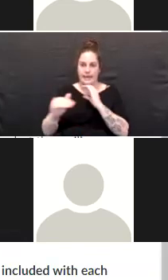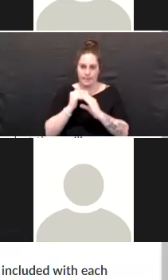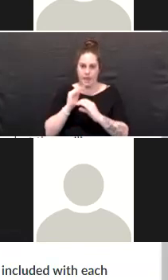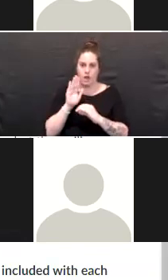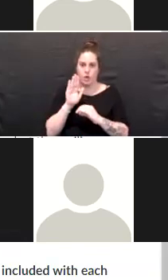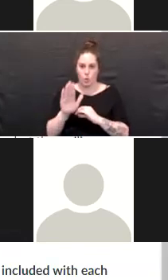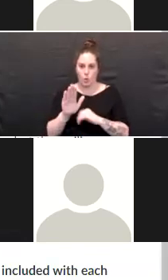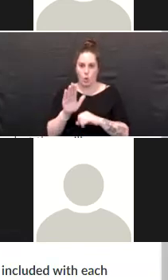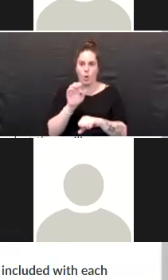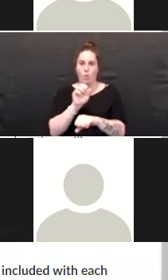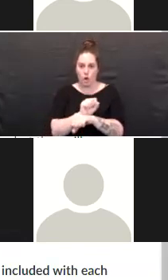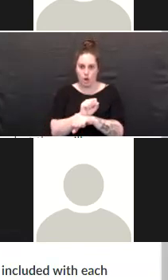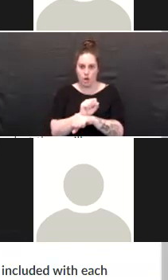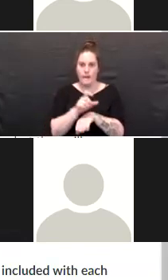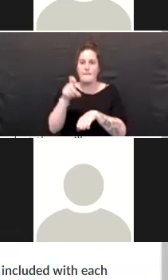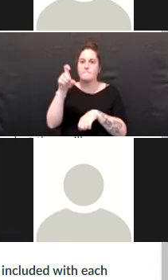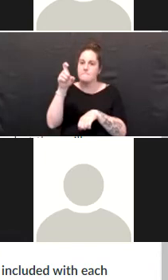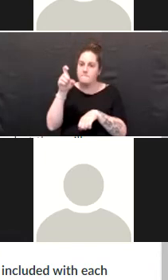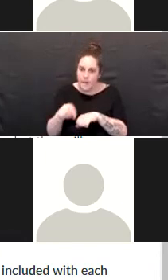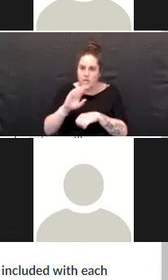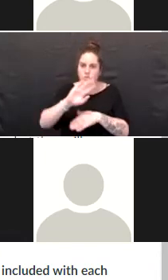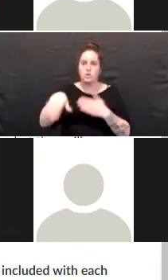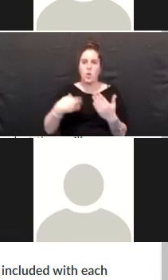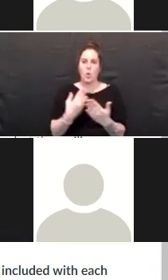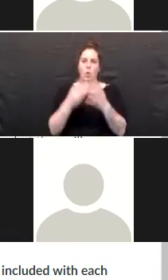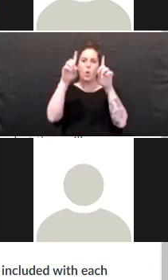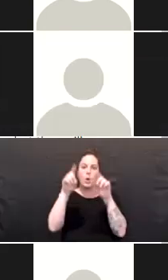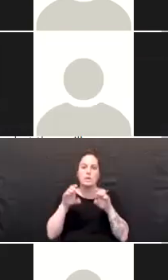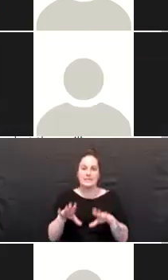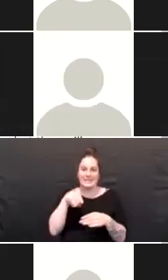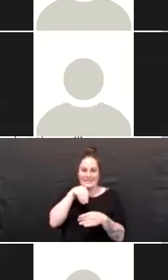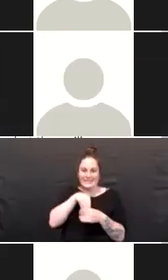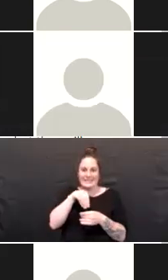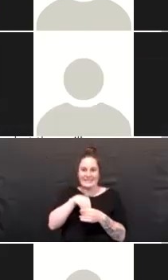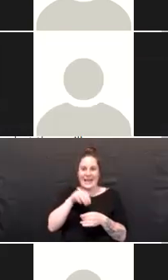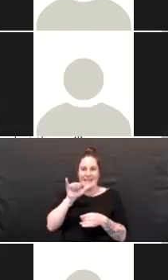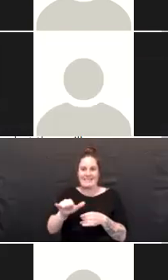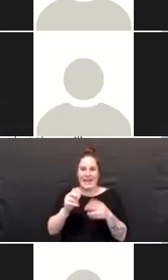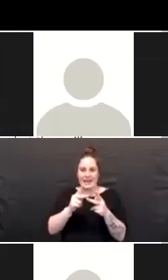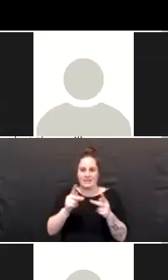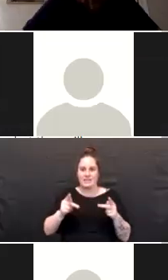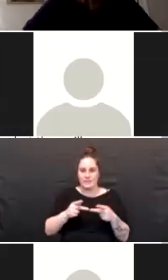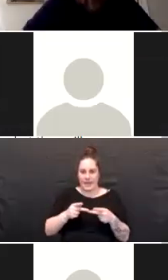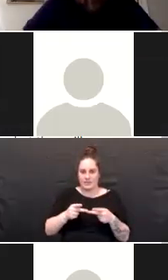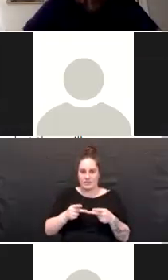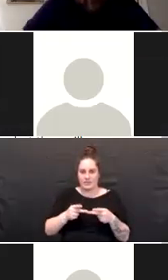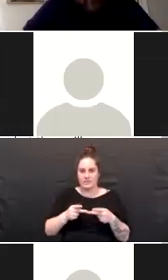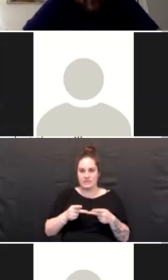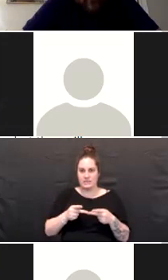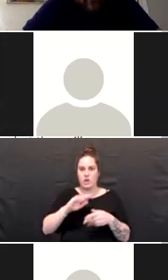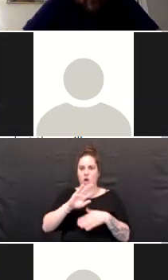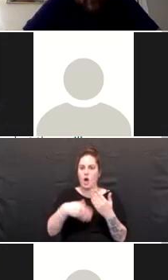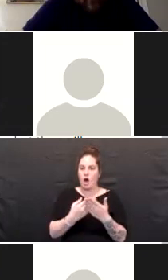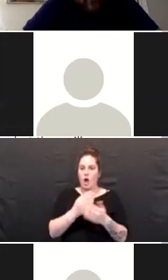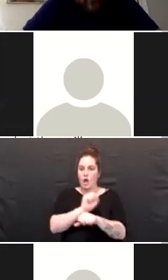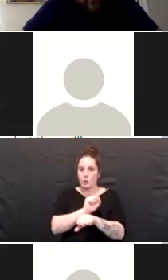The exam is completed entirely in the quiz space. All work is to be included